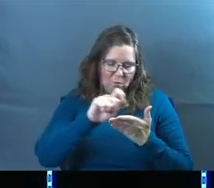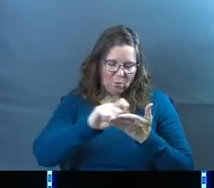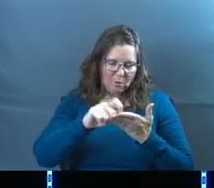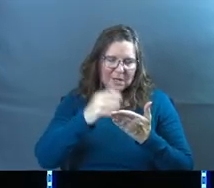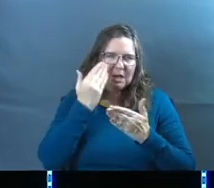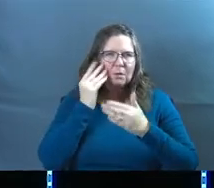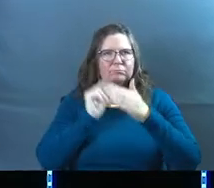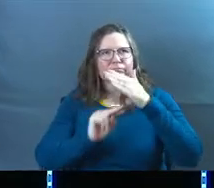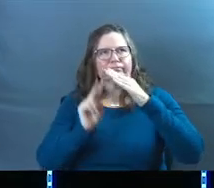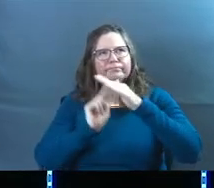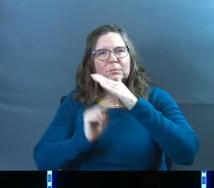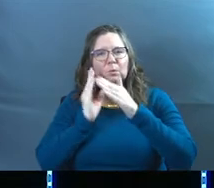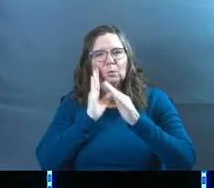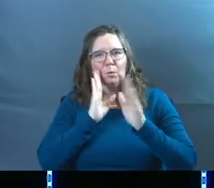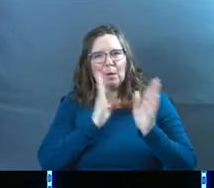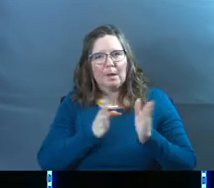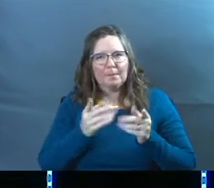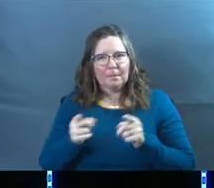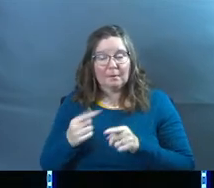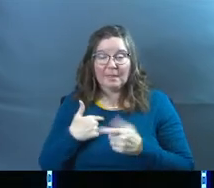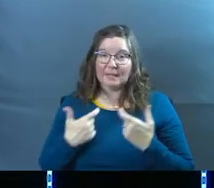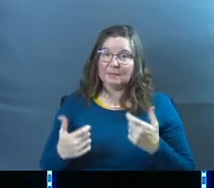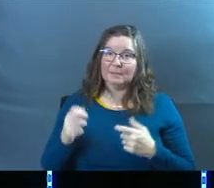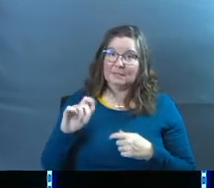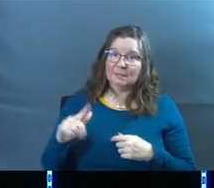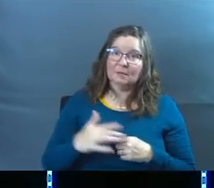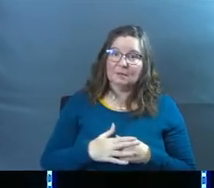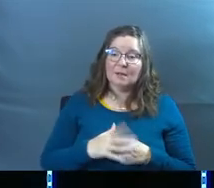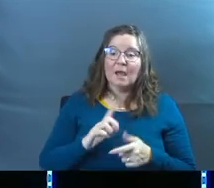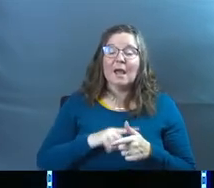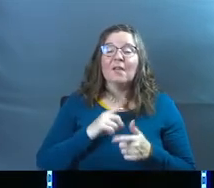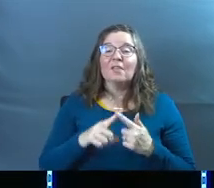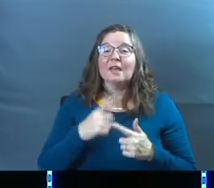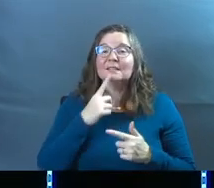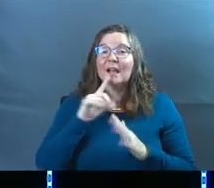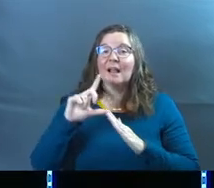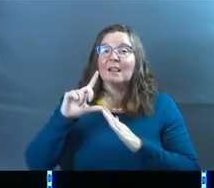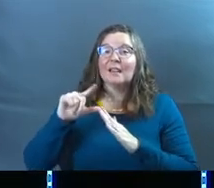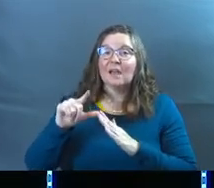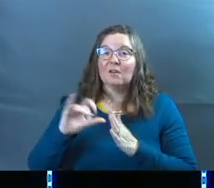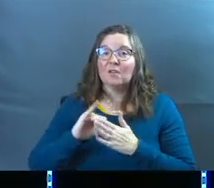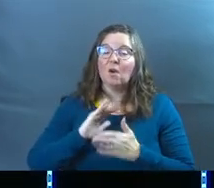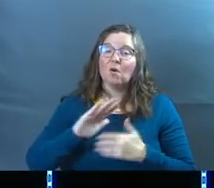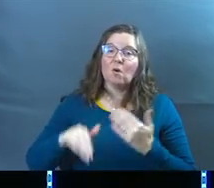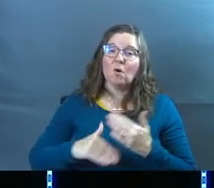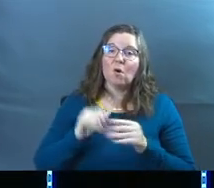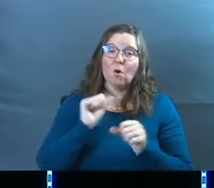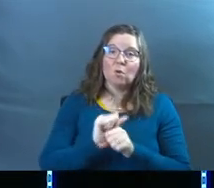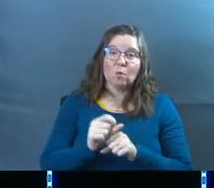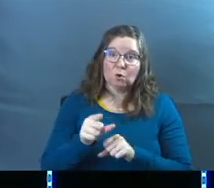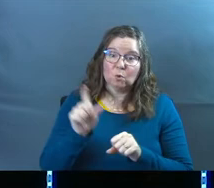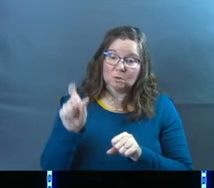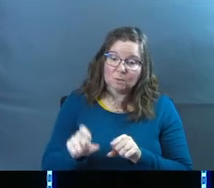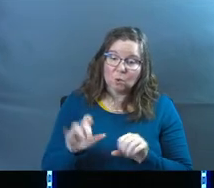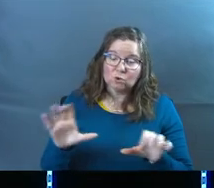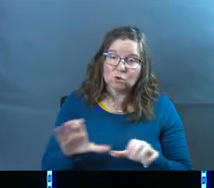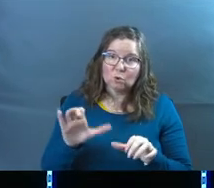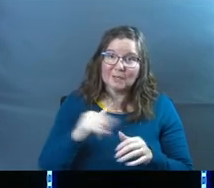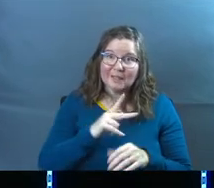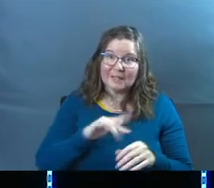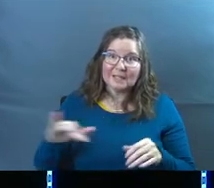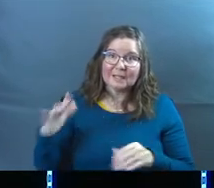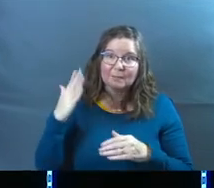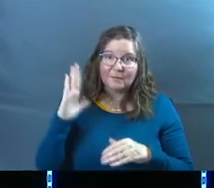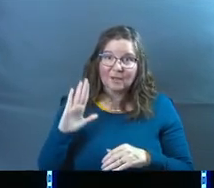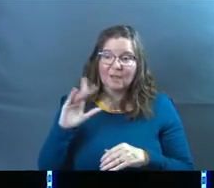single one of your days was planned. That's a big deal. And then it says later that all the works that you were supposed to do in the